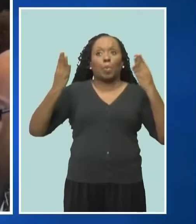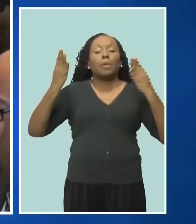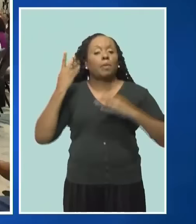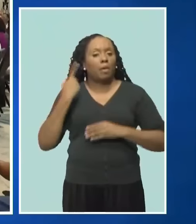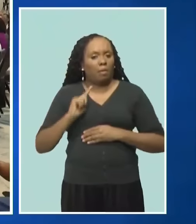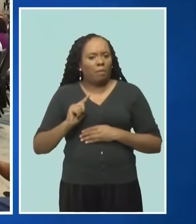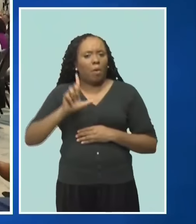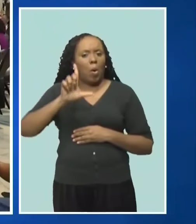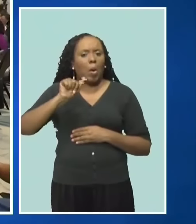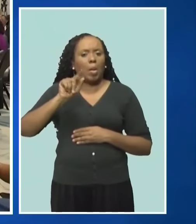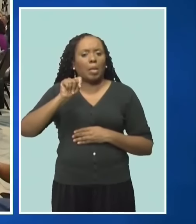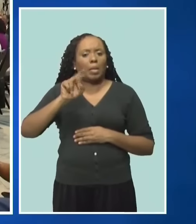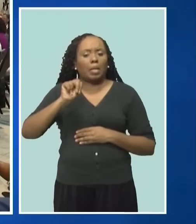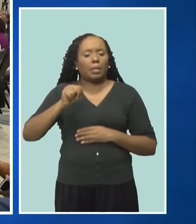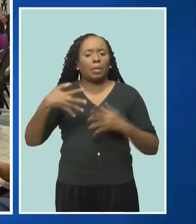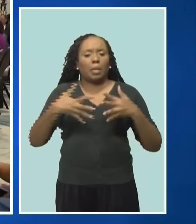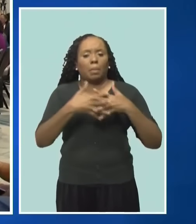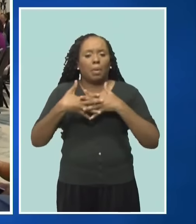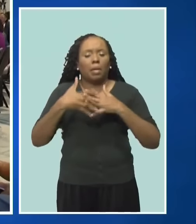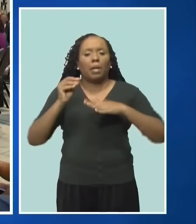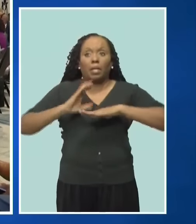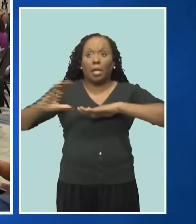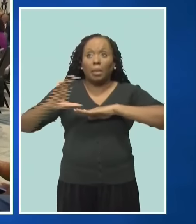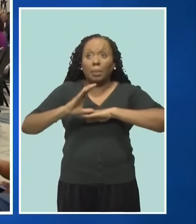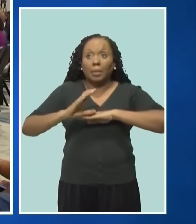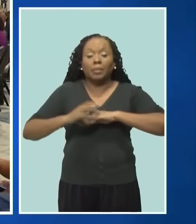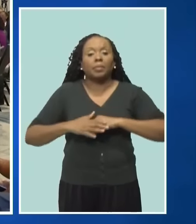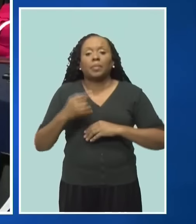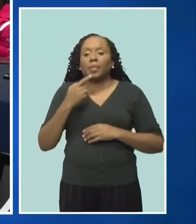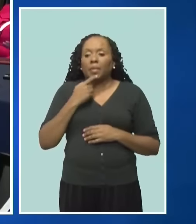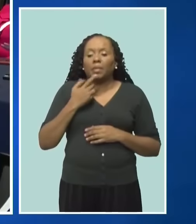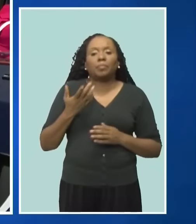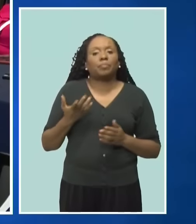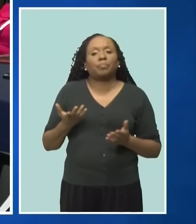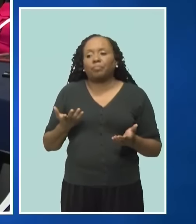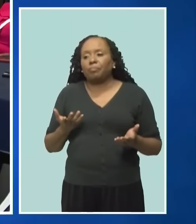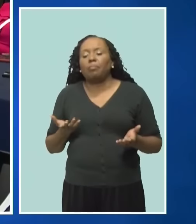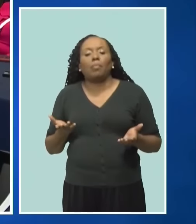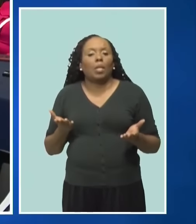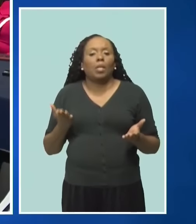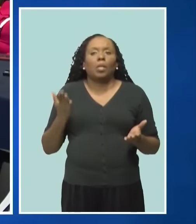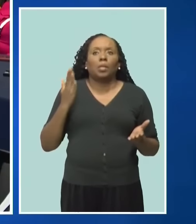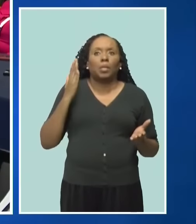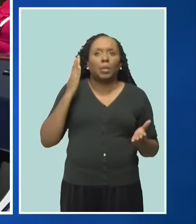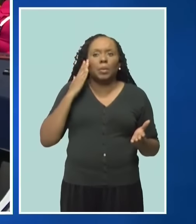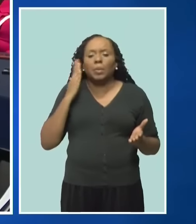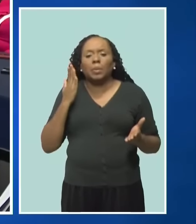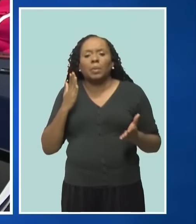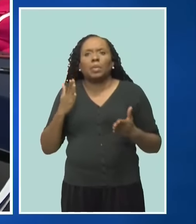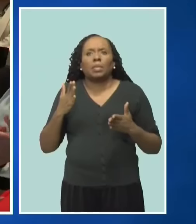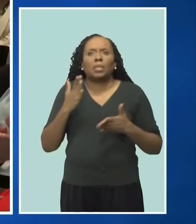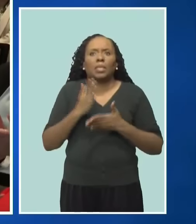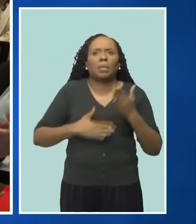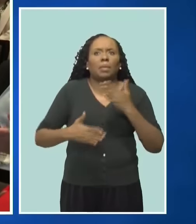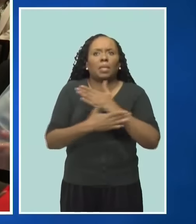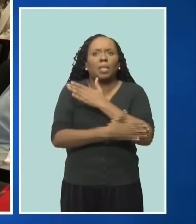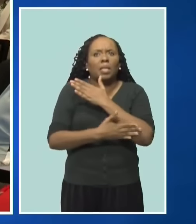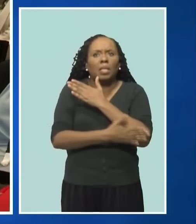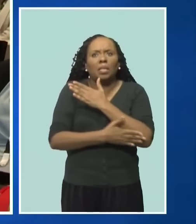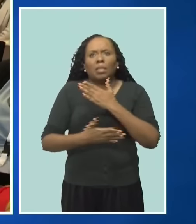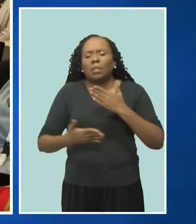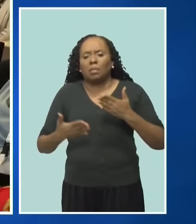Latin America and the Caribbean, Prime Minister Motley says it gives the region no pleasure to know that nations in these areas occupy